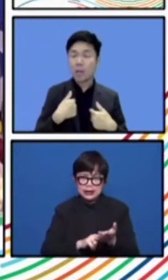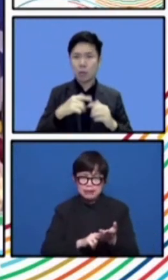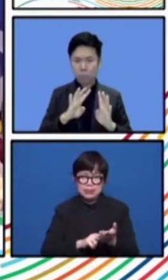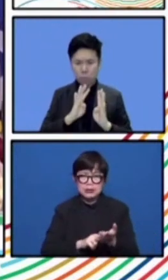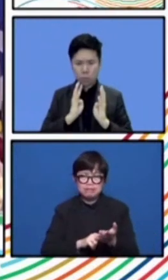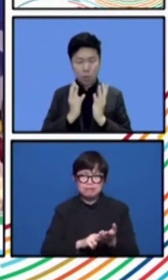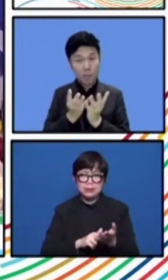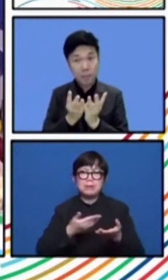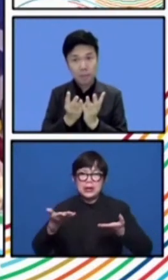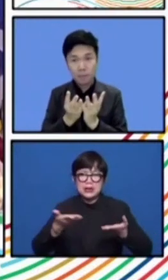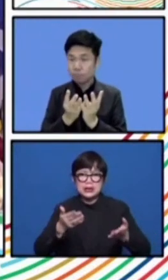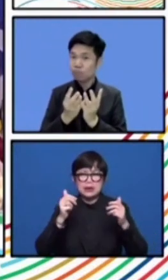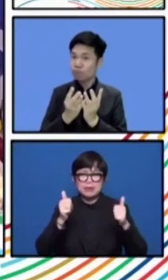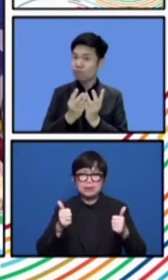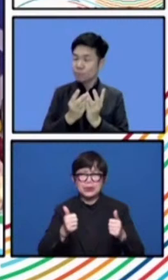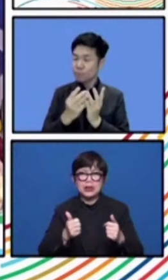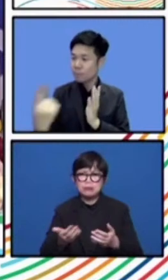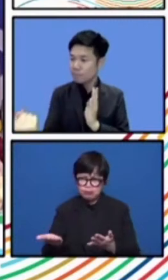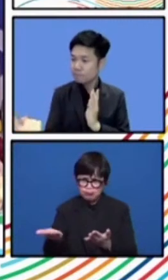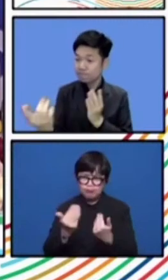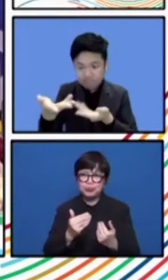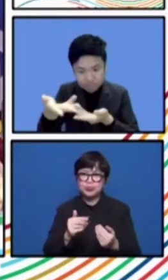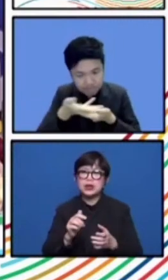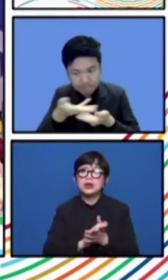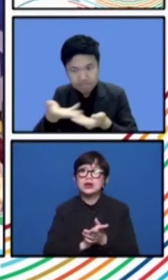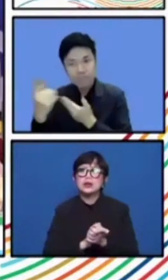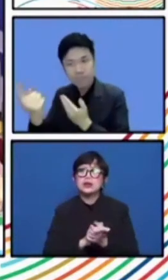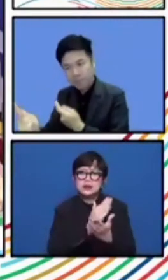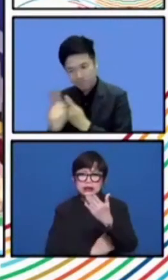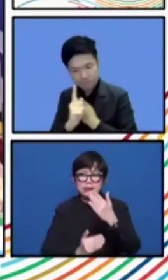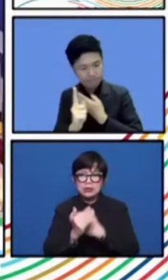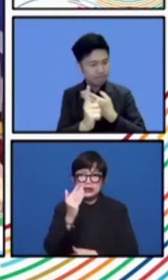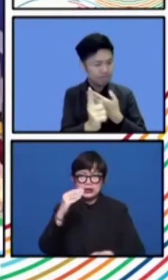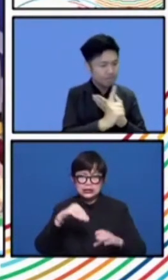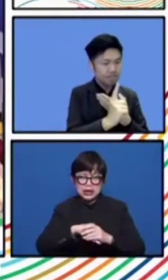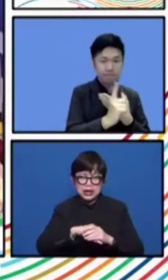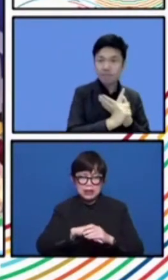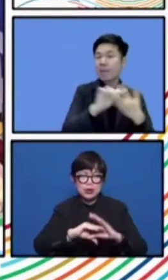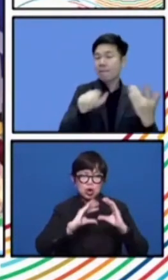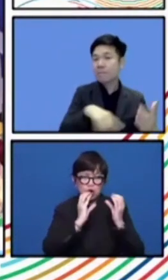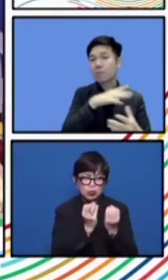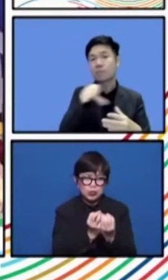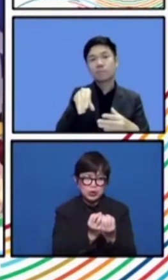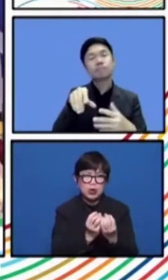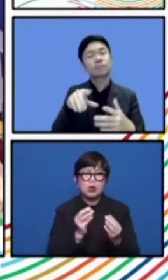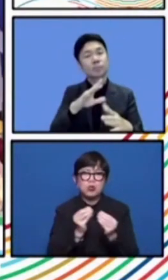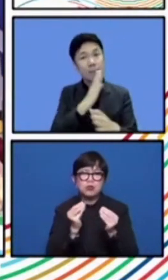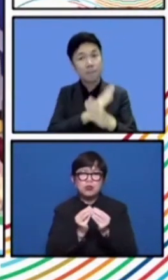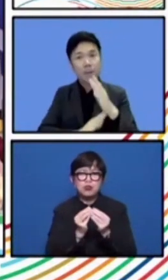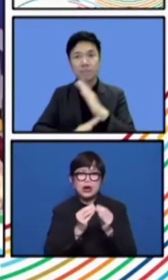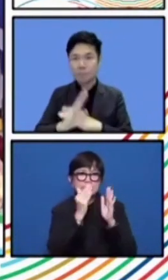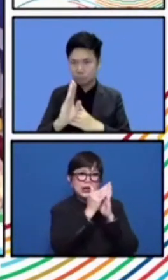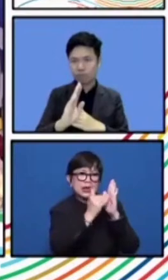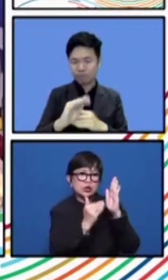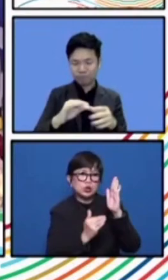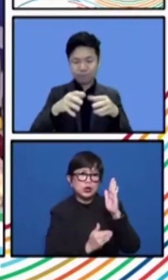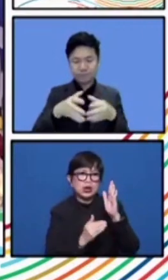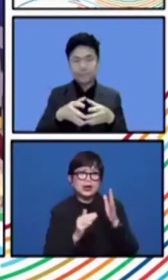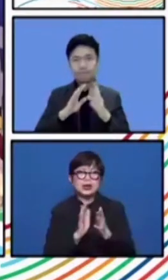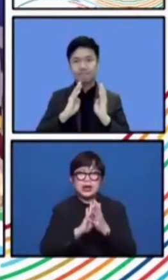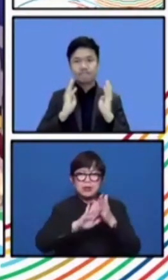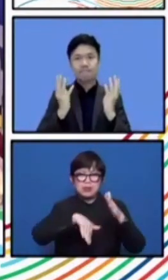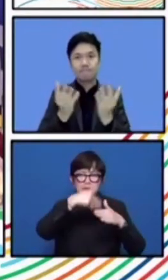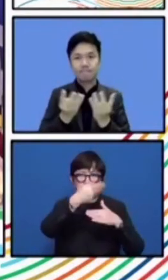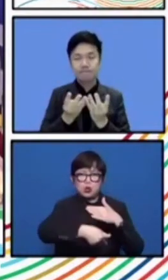rules guidelines schemes programs for person with disabilities the spirit of inclusive